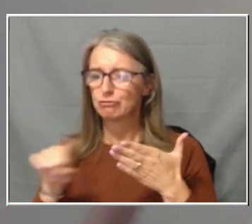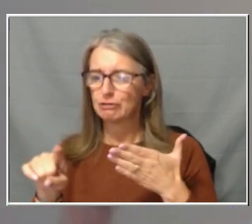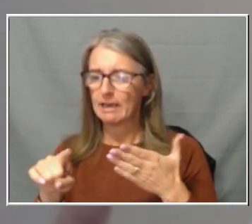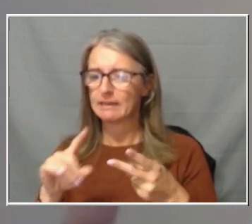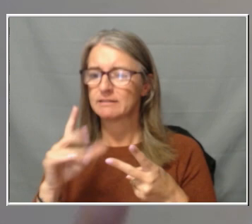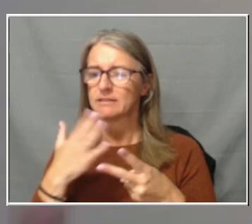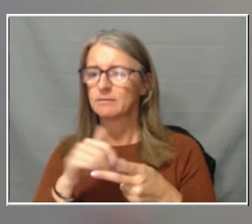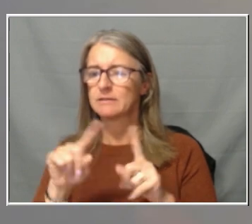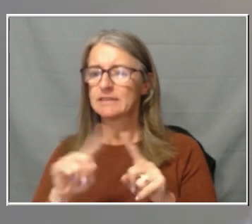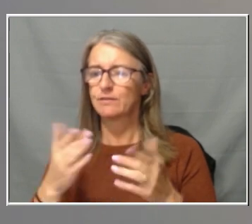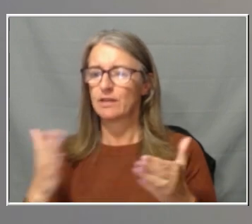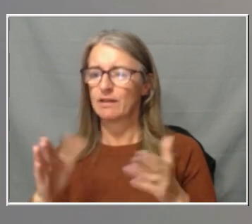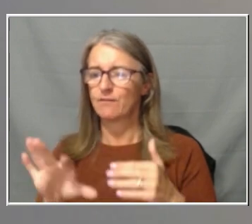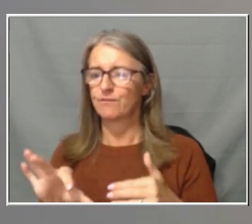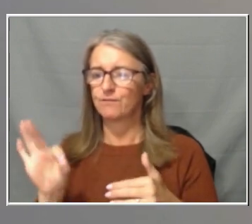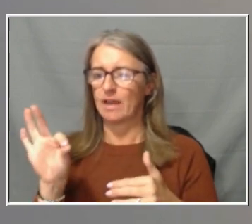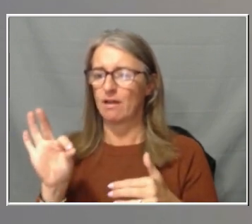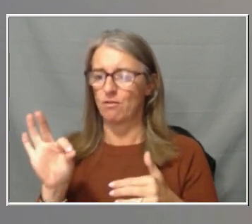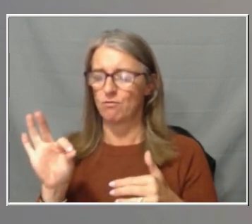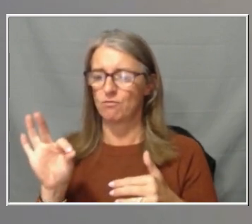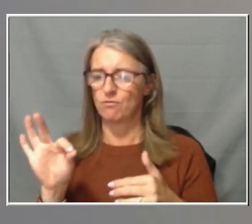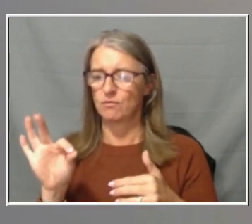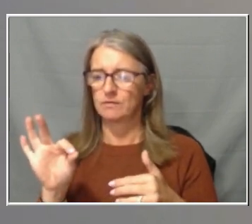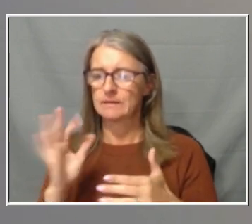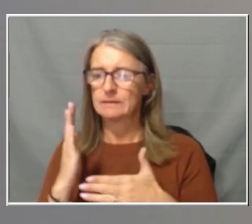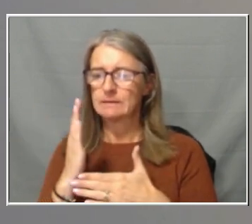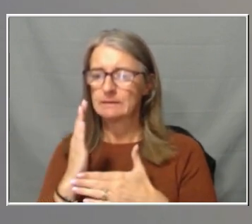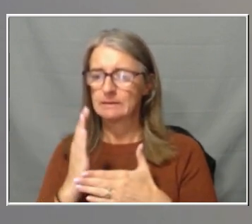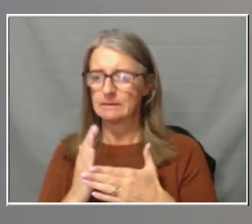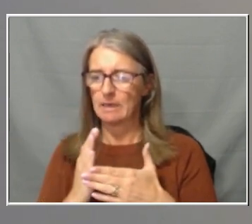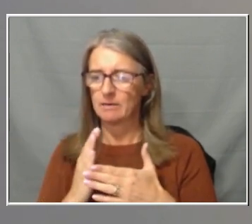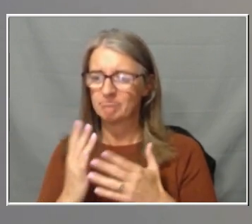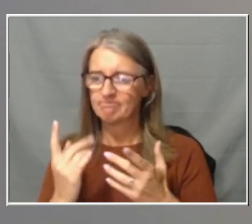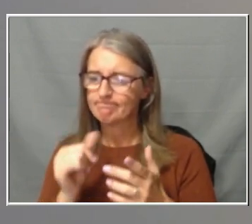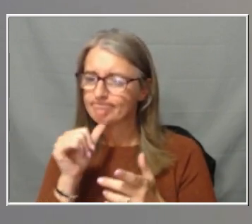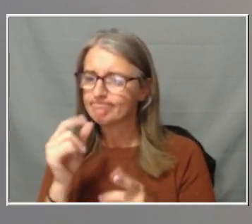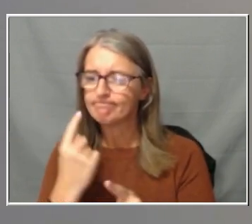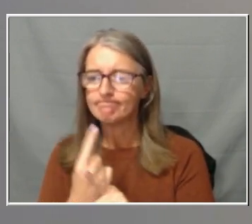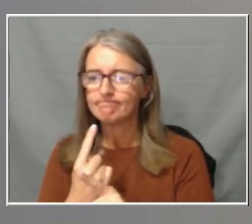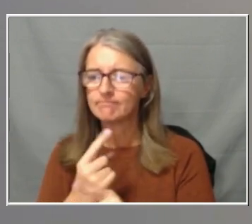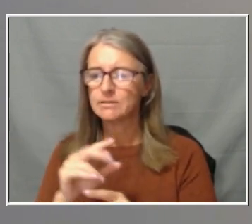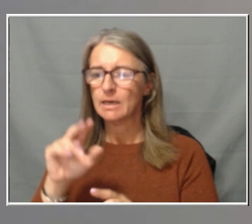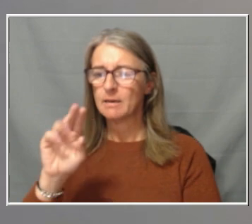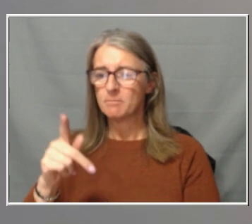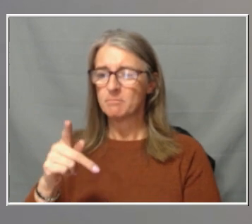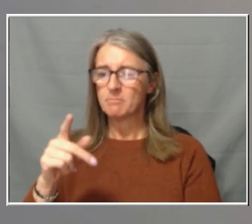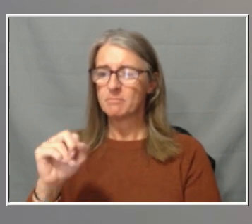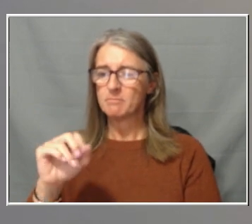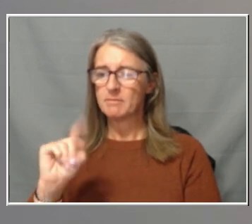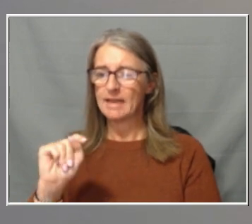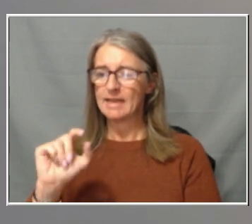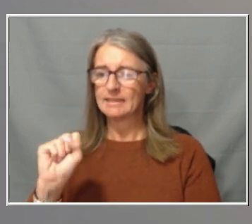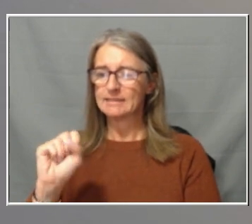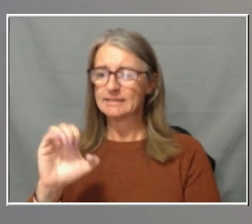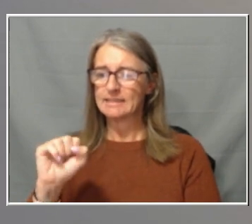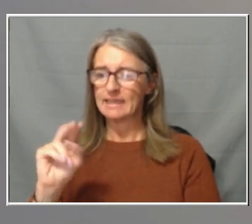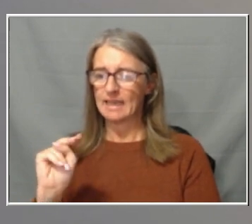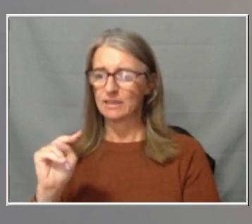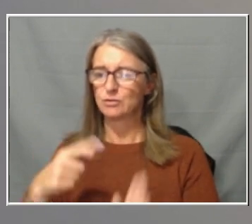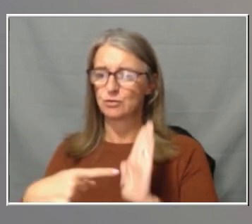some things, we found that some of the things weren't right. So I had a PET scan, and it showed that,